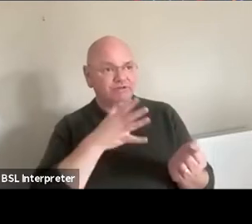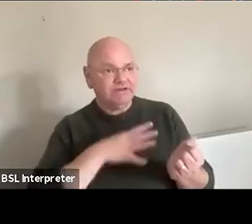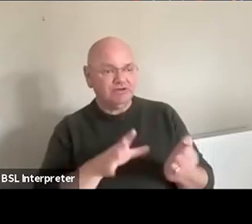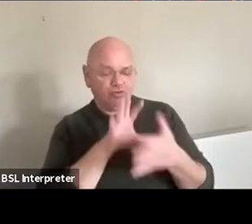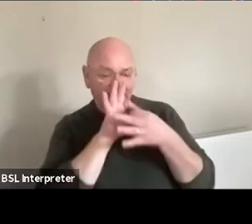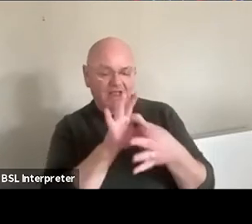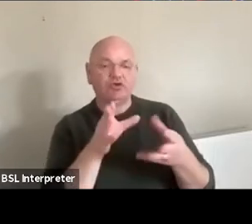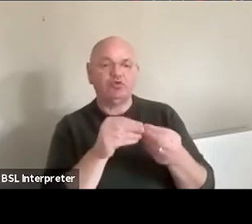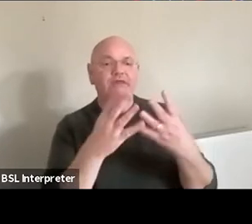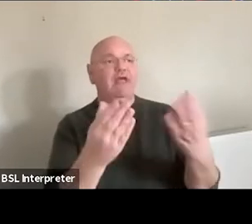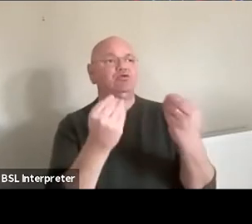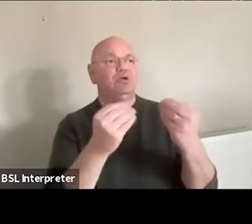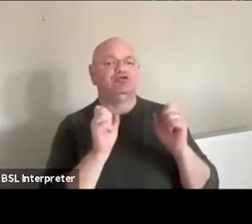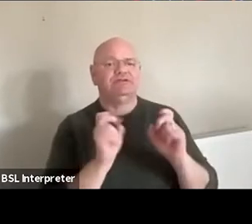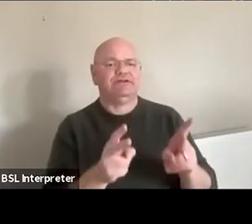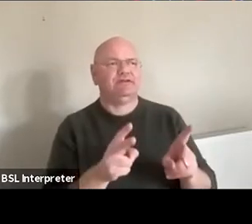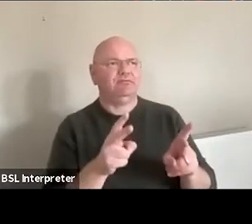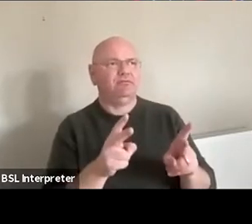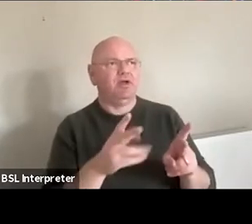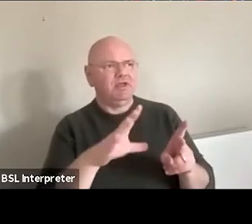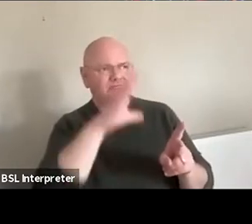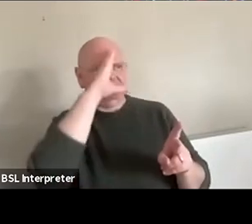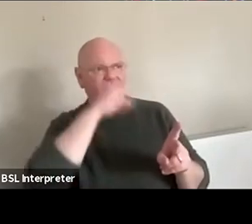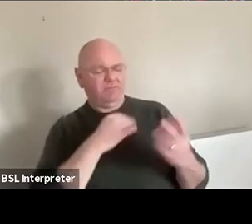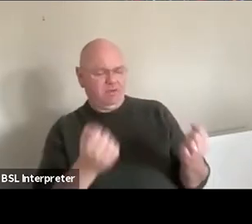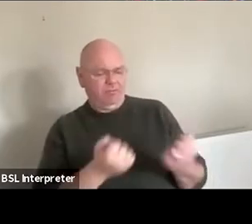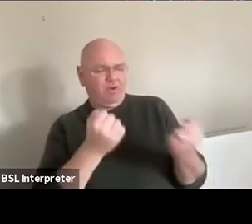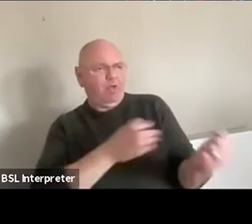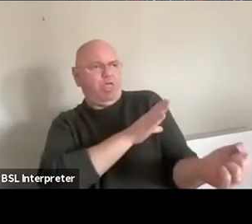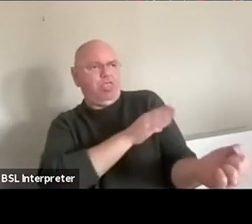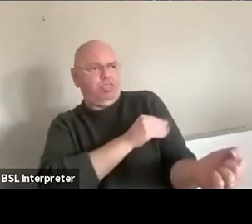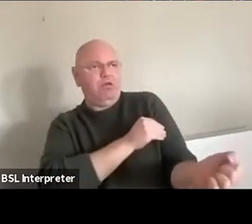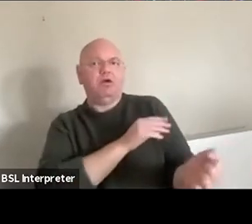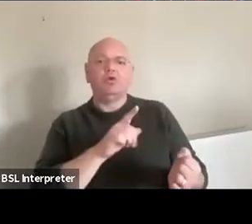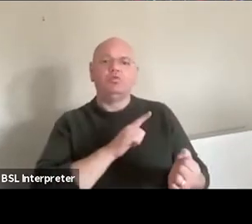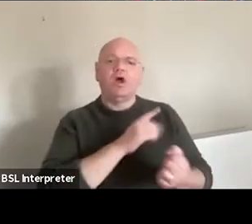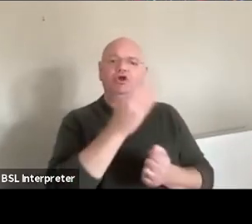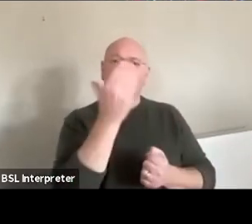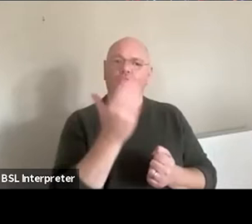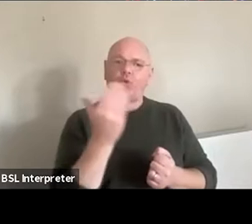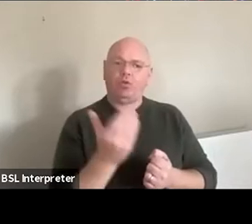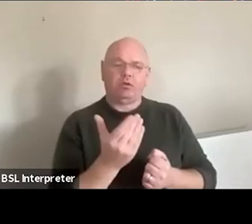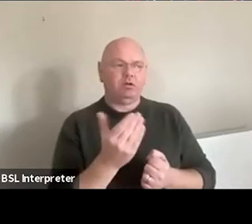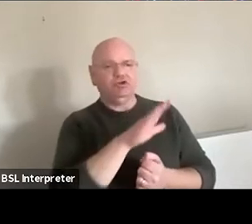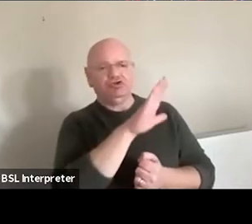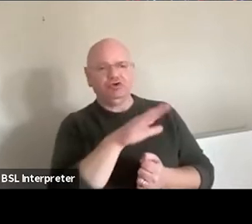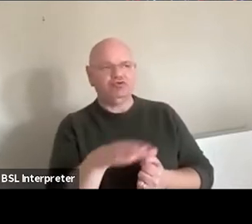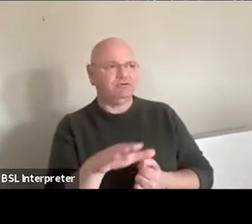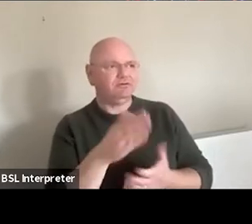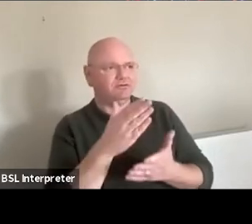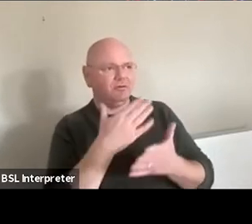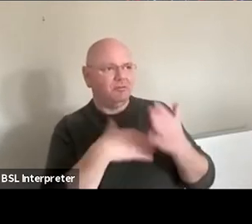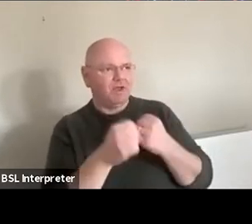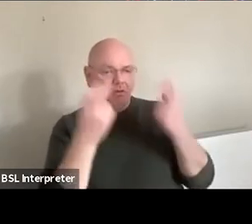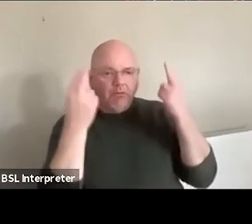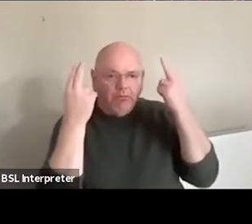system to be told that we don't have power, right? When we exist in schools, we're often sort of socialized into thinking that power isn't something that we